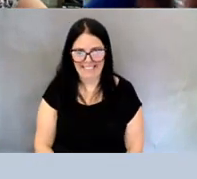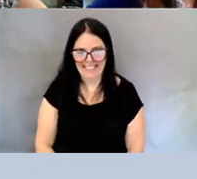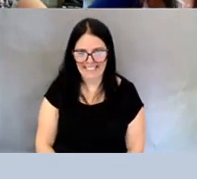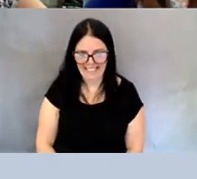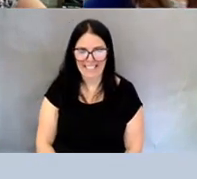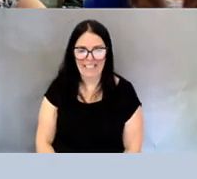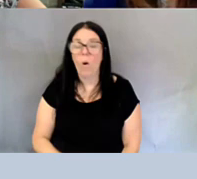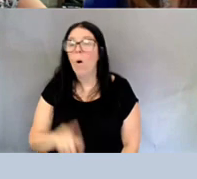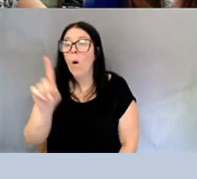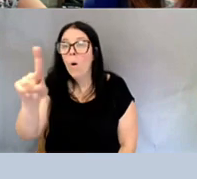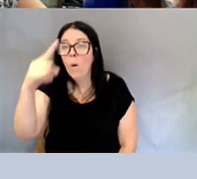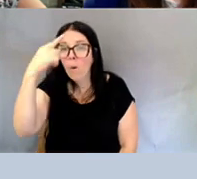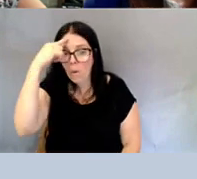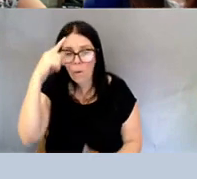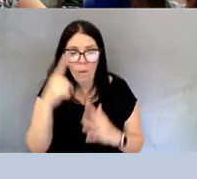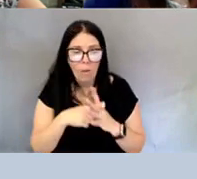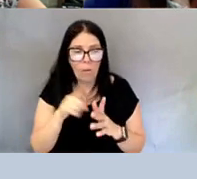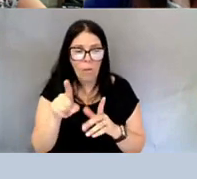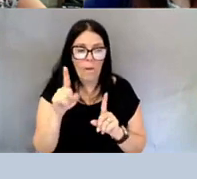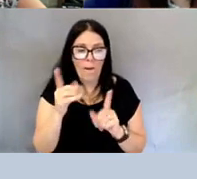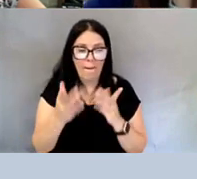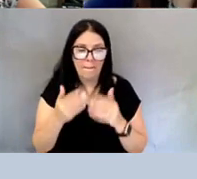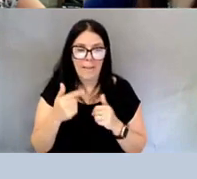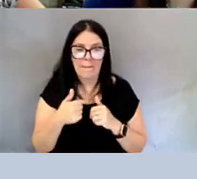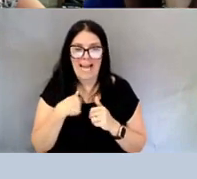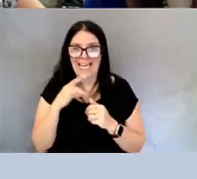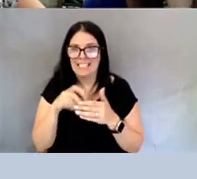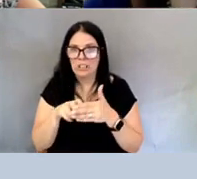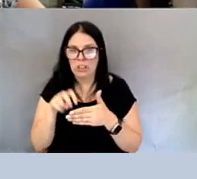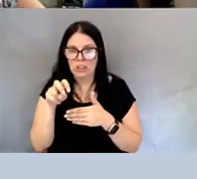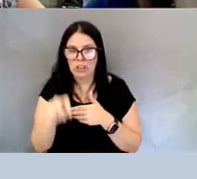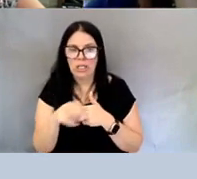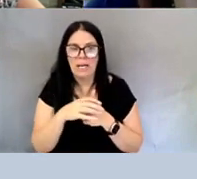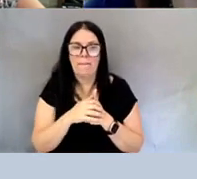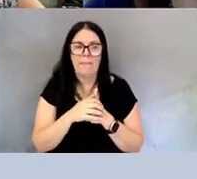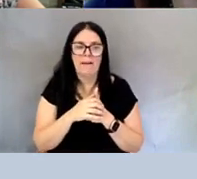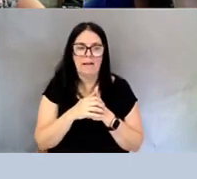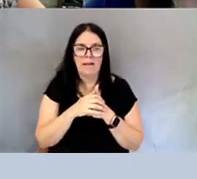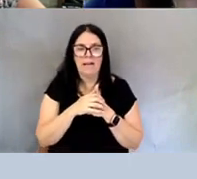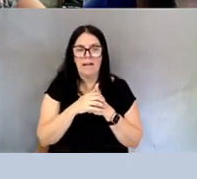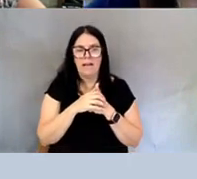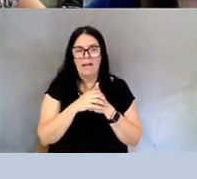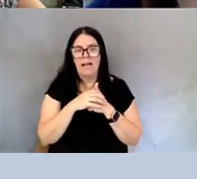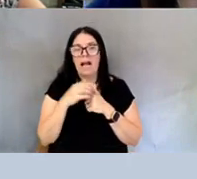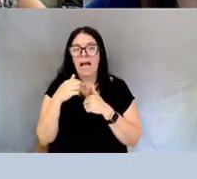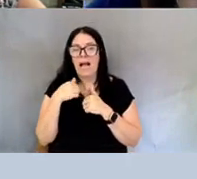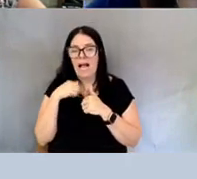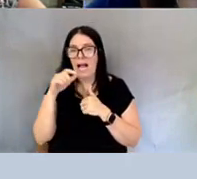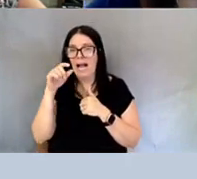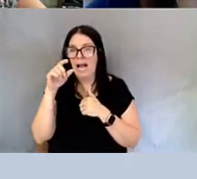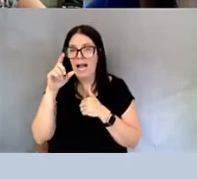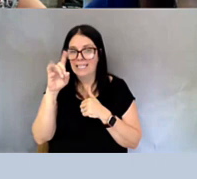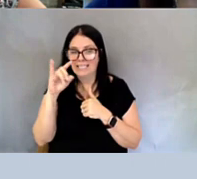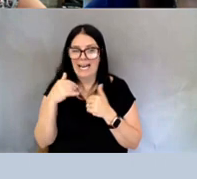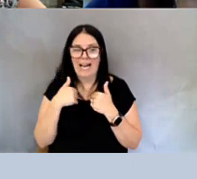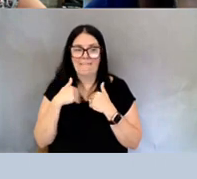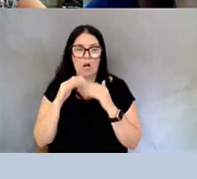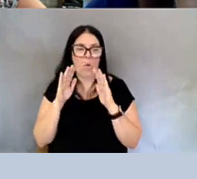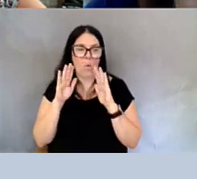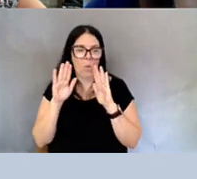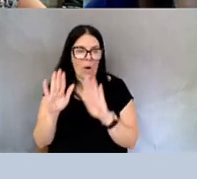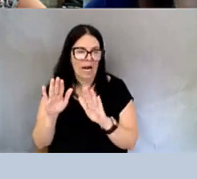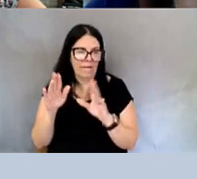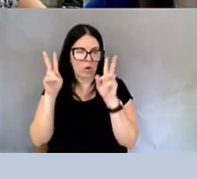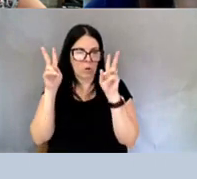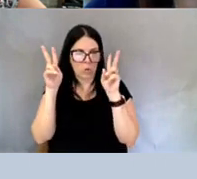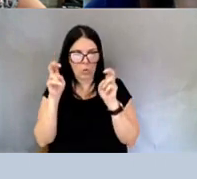So, maybe I jumped the gun. Let me tell you, there was a really wonderful quote